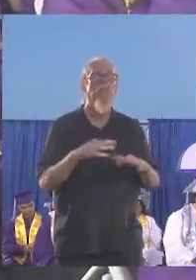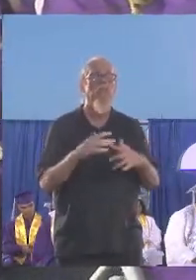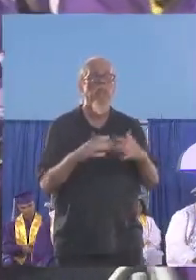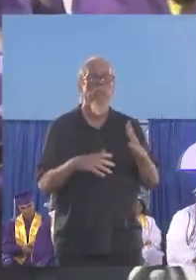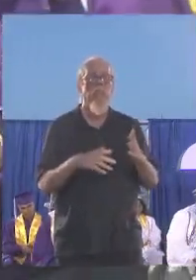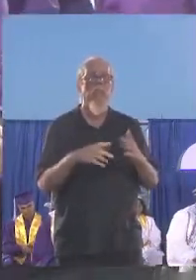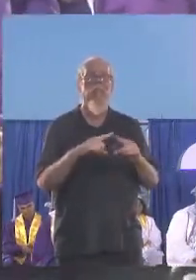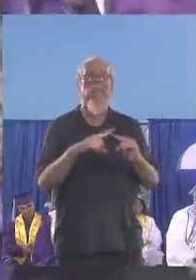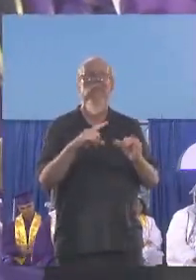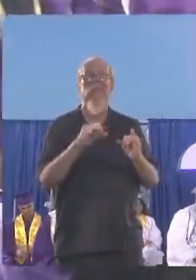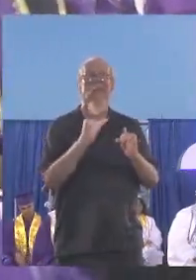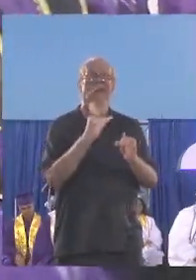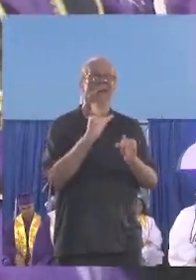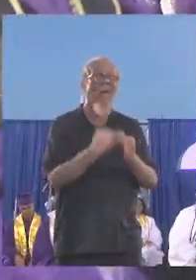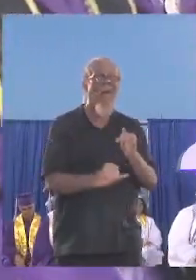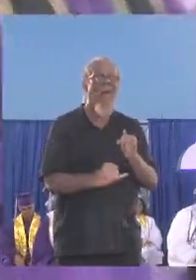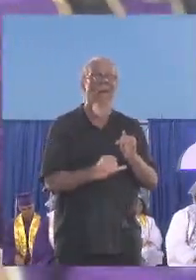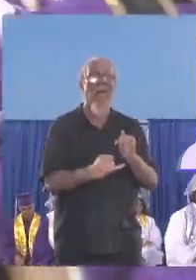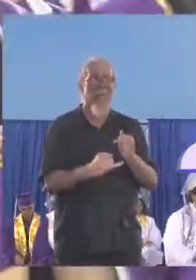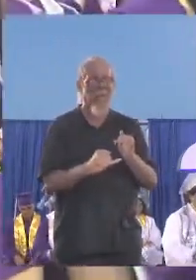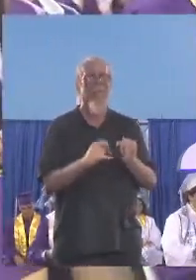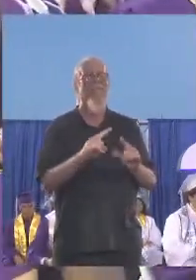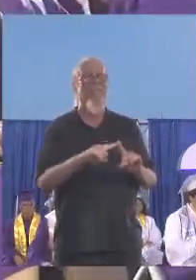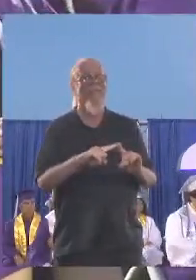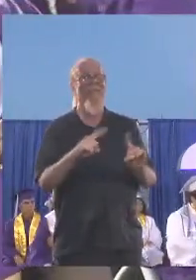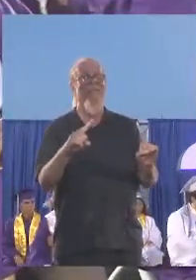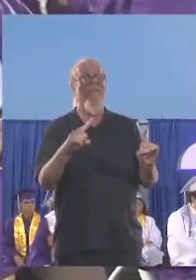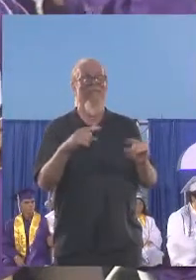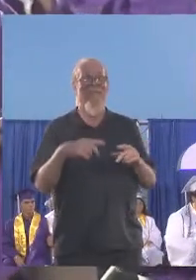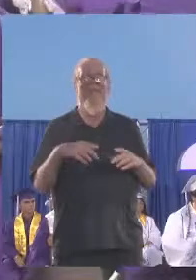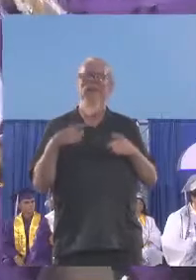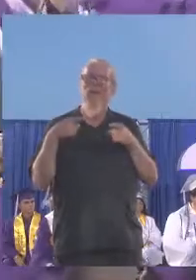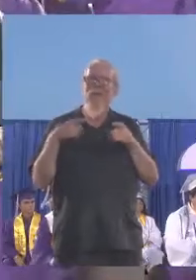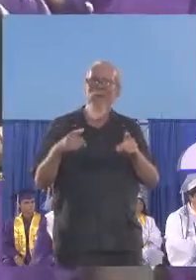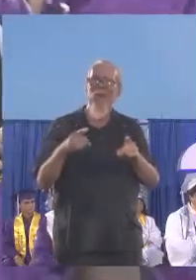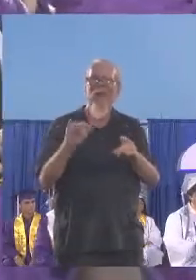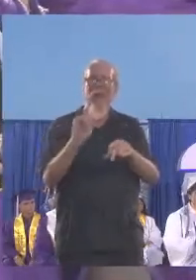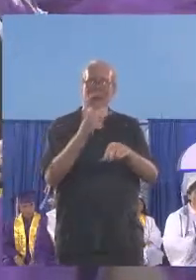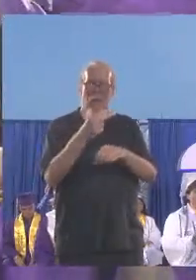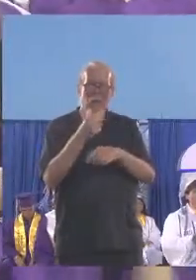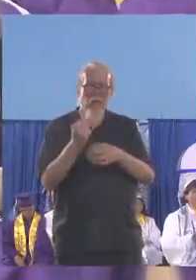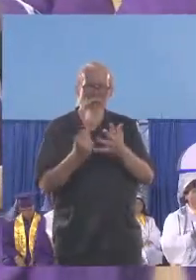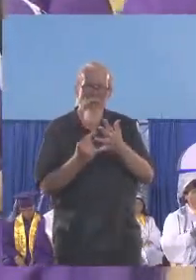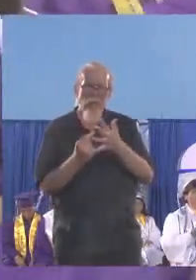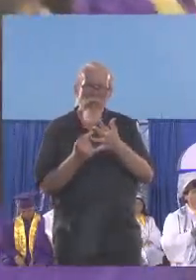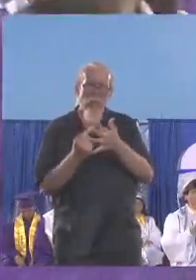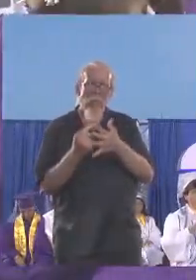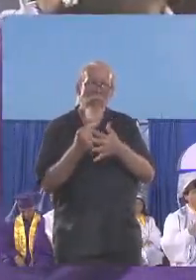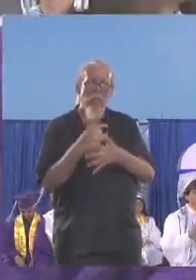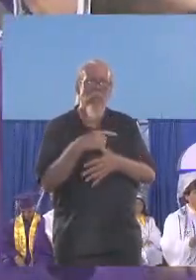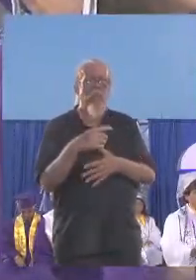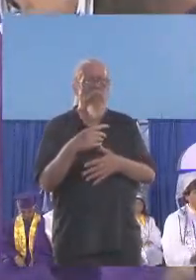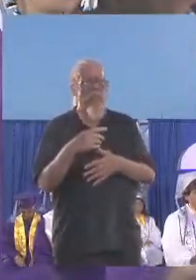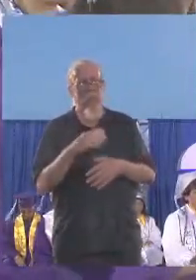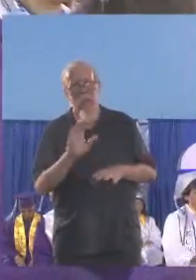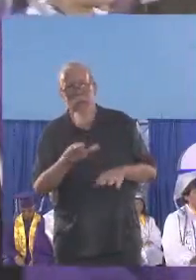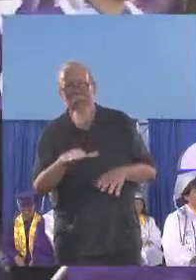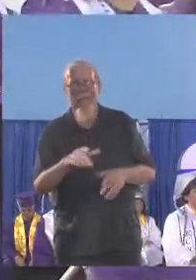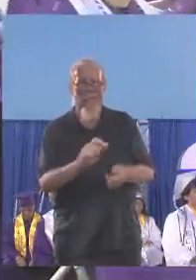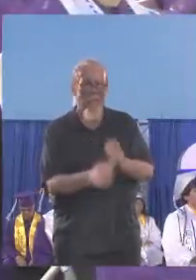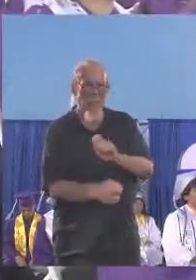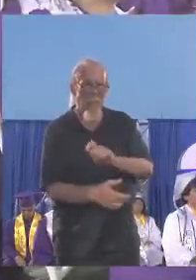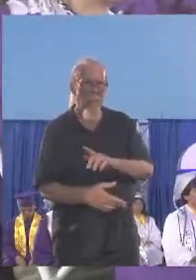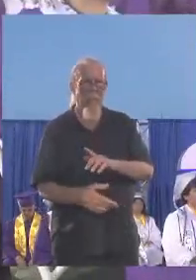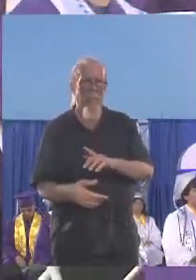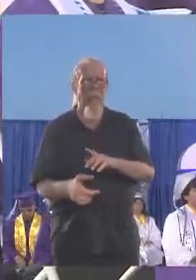was very different. During your high school career, you were required to constantly adjust, whether it was